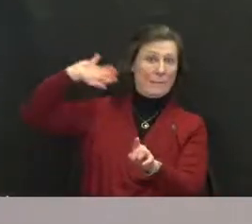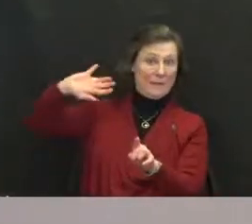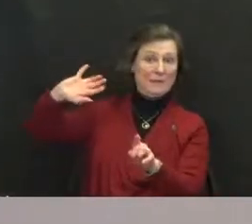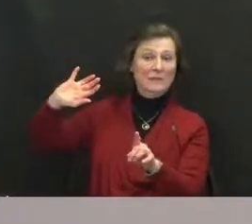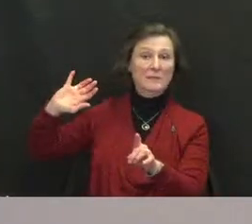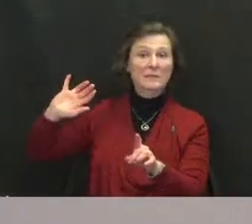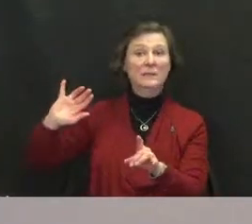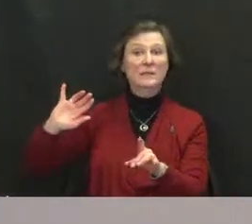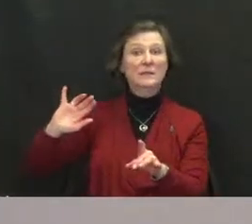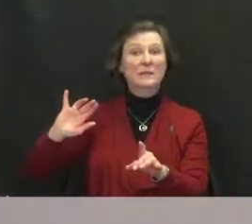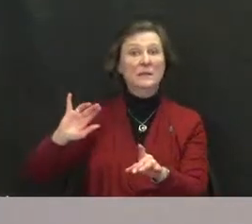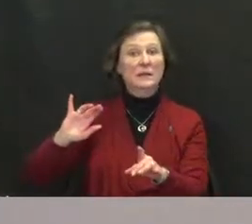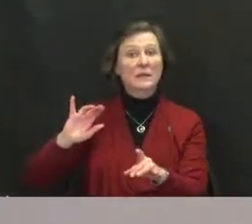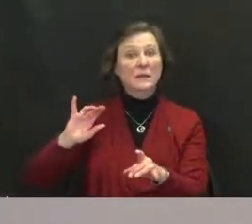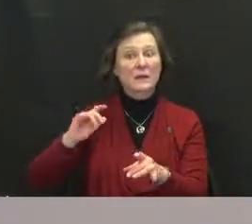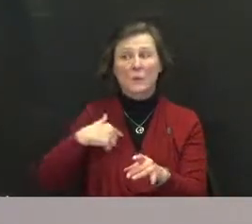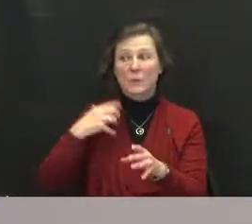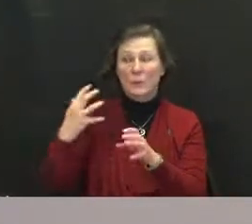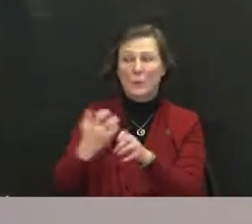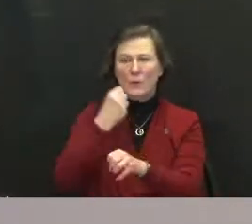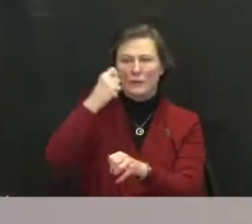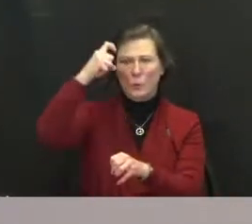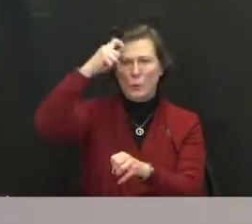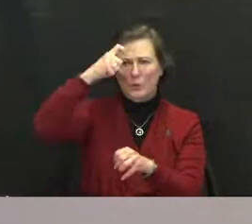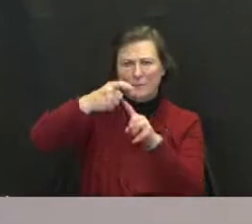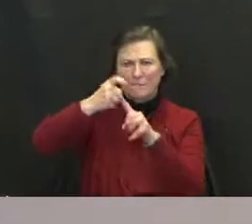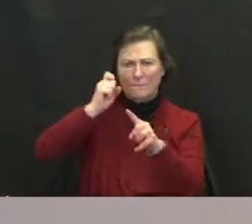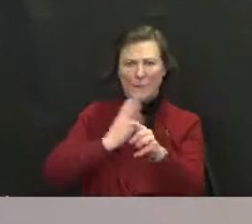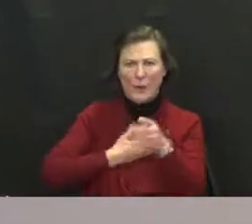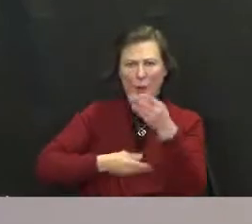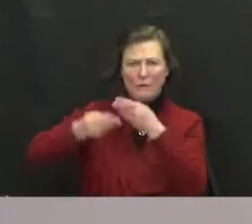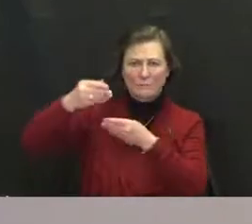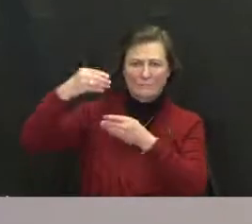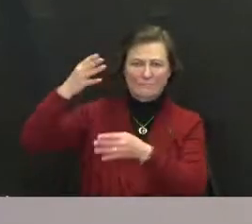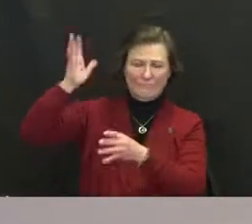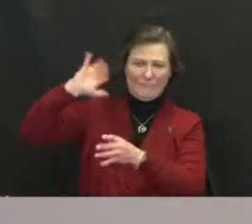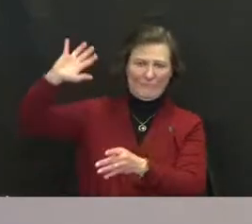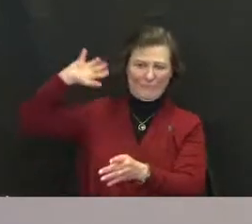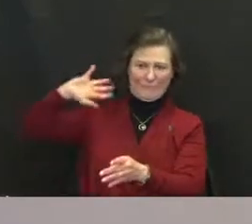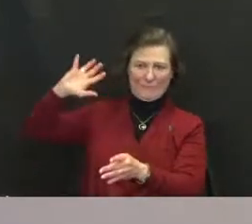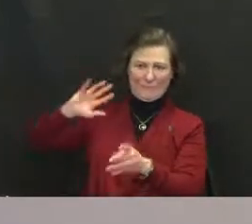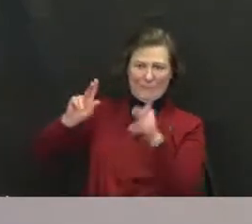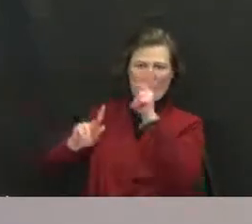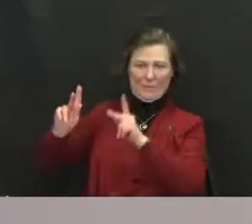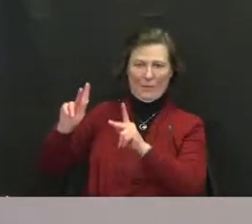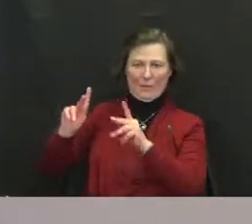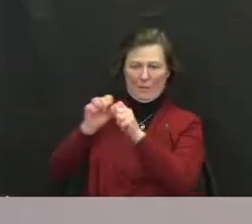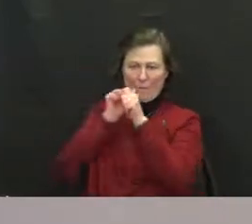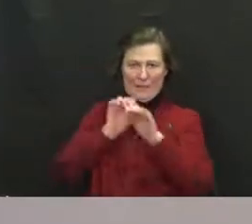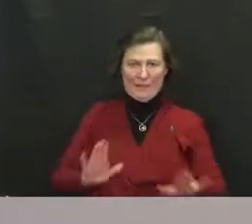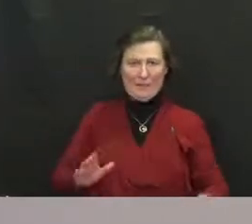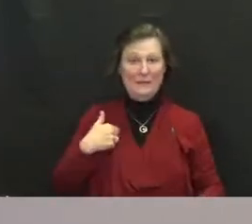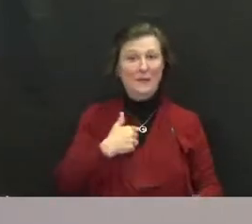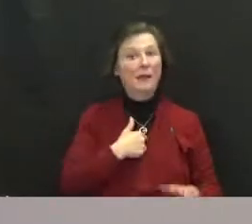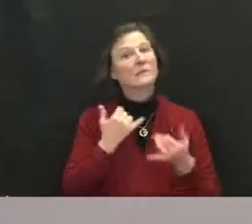the hard-won wisdom of our forebears blesses us now.